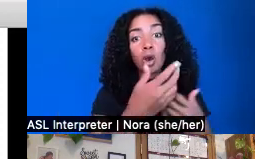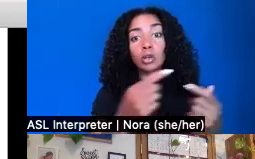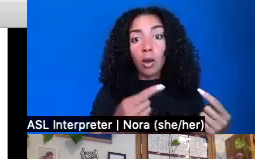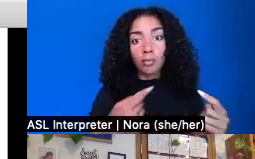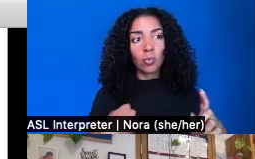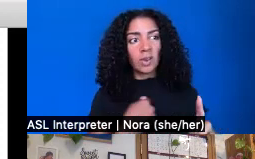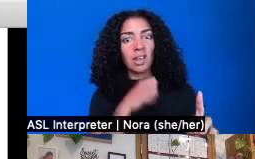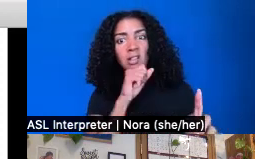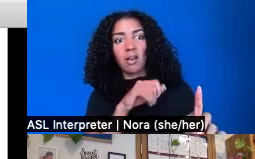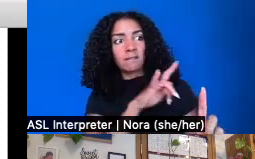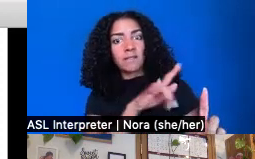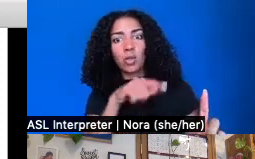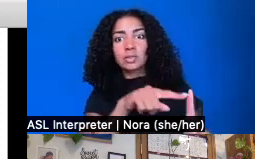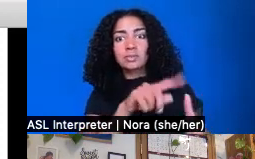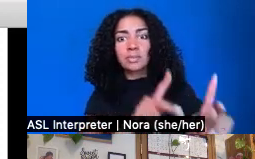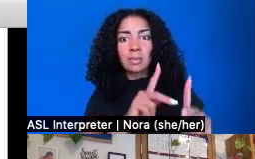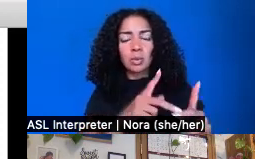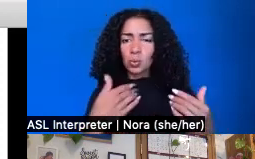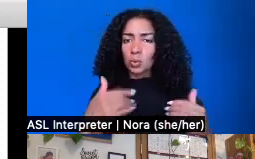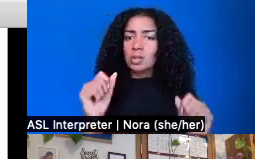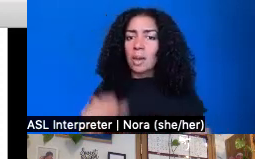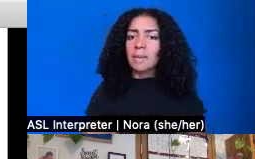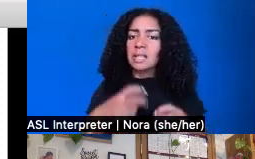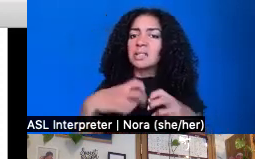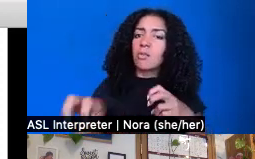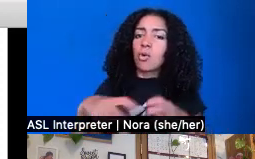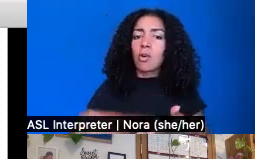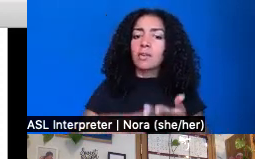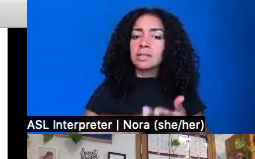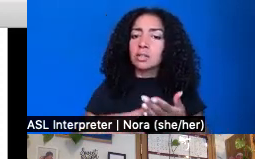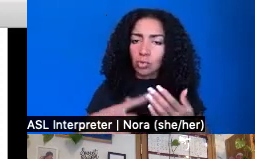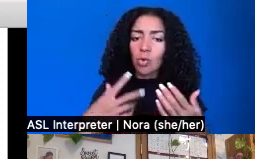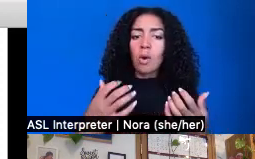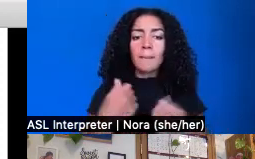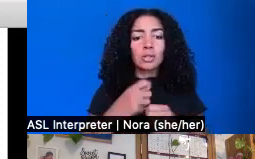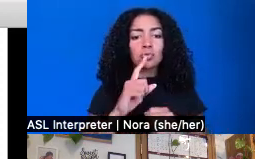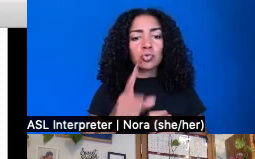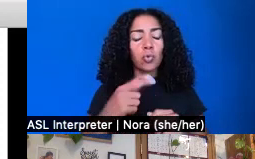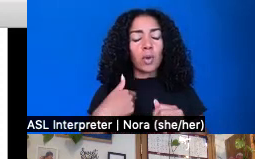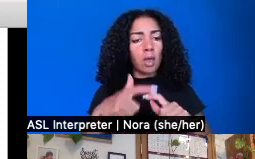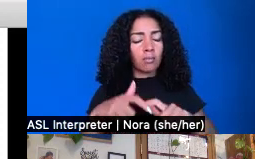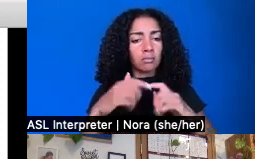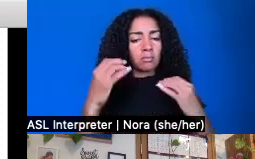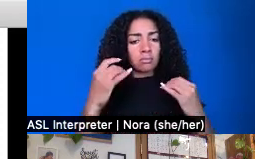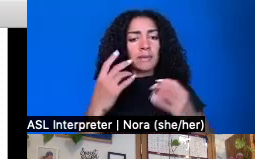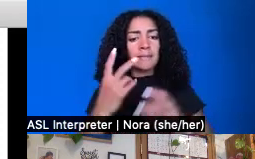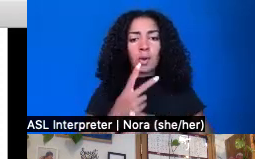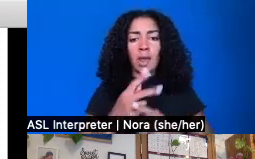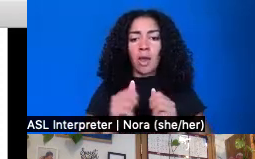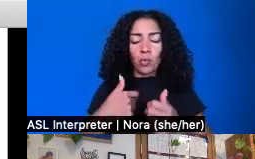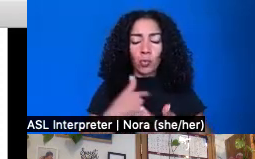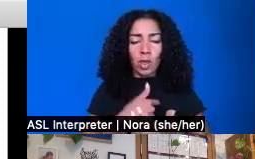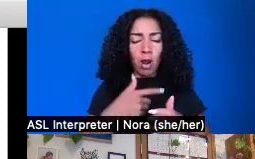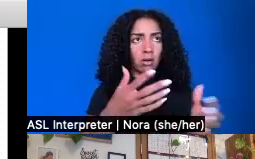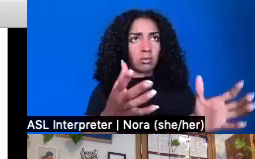around, you know, how we're kind of taking that information in and metabolizing it. If something comes up for you,